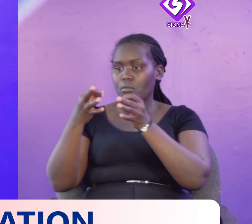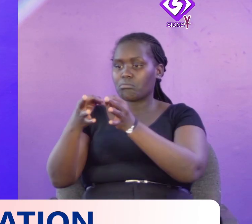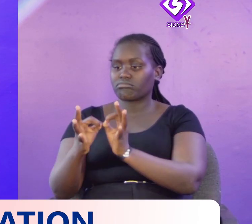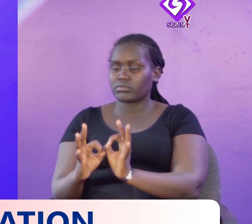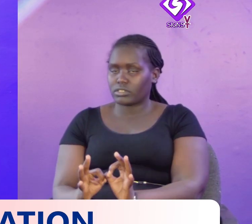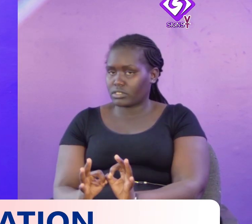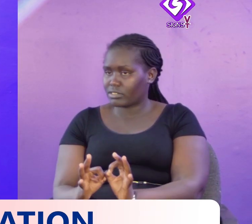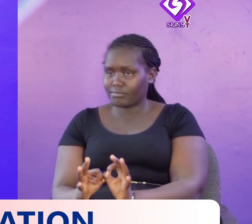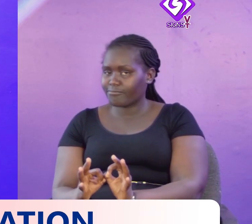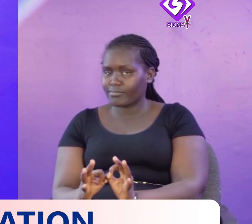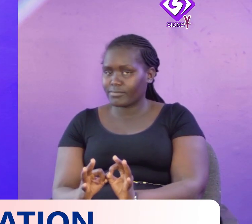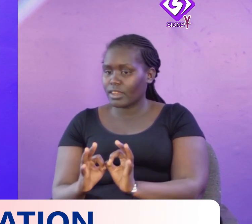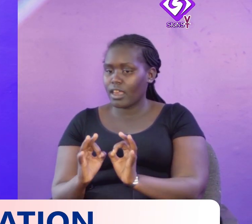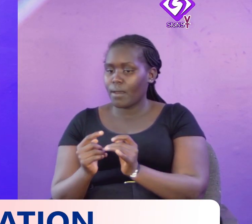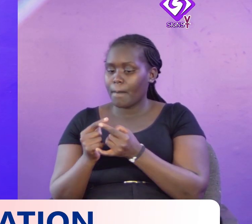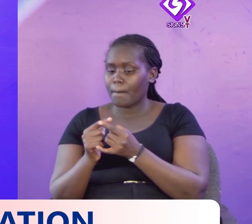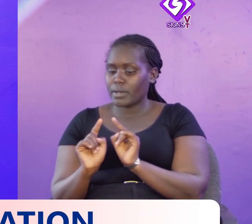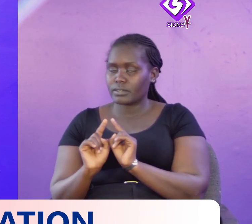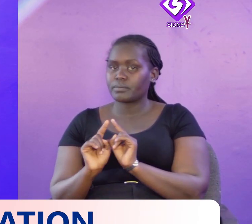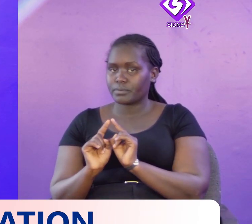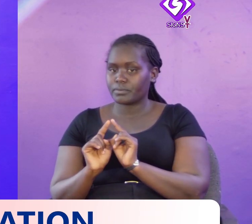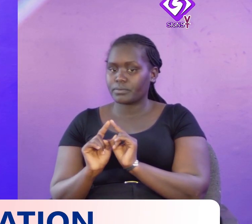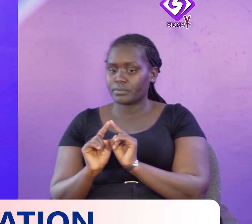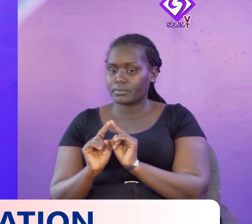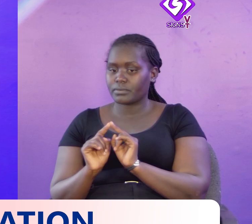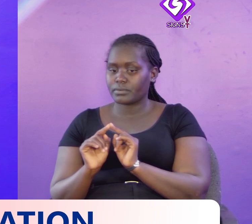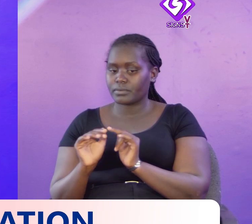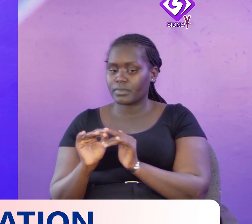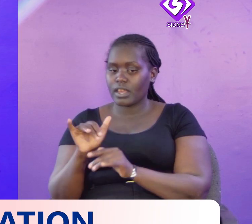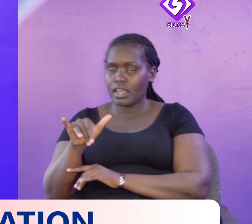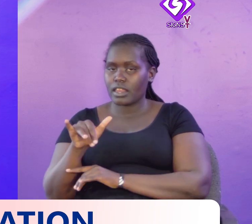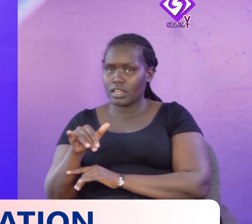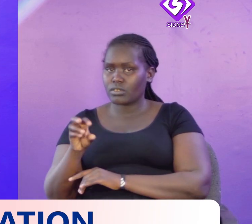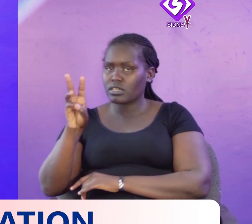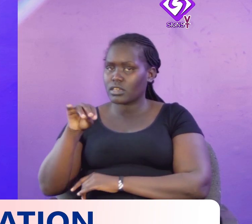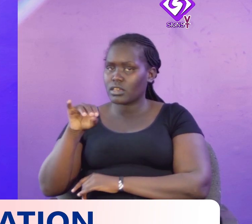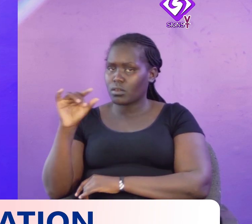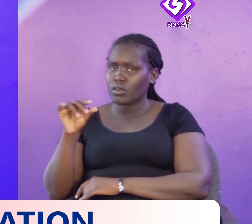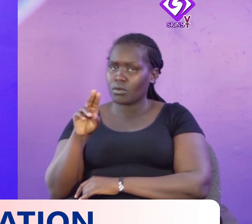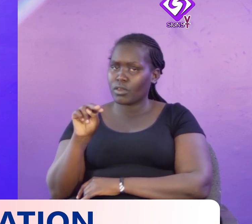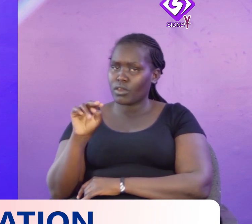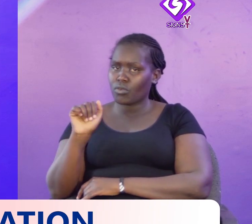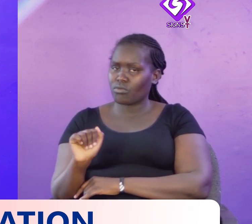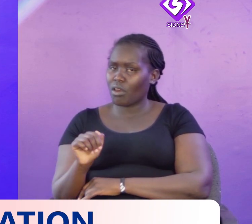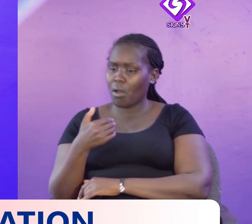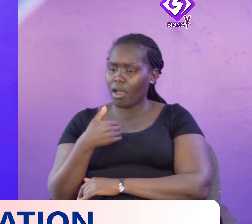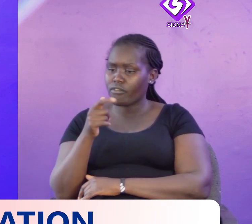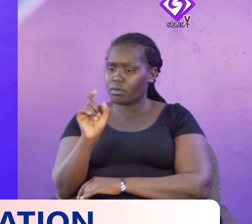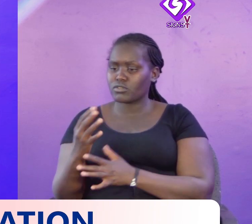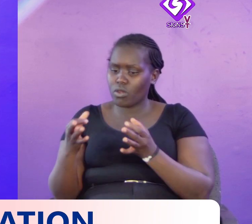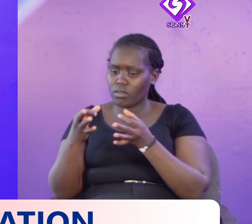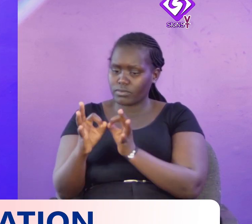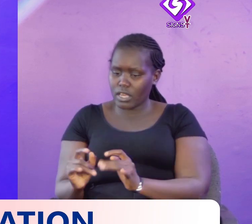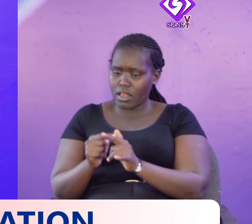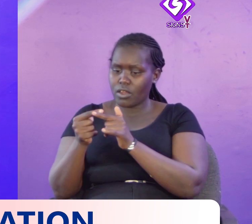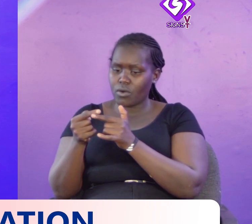that was. But they used to, I don't know that was Njuguna or who. There was someone at Treasury. Then there